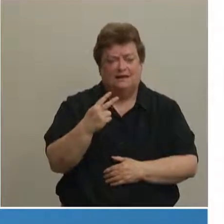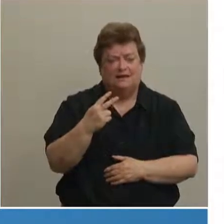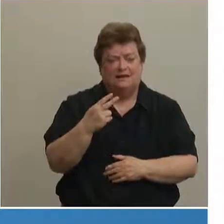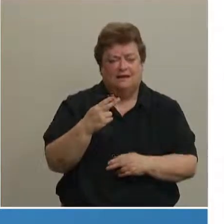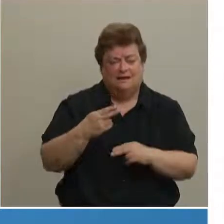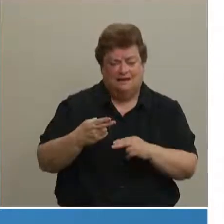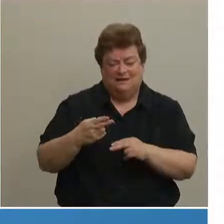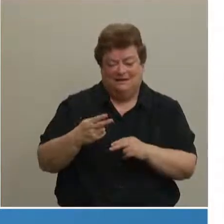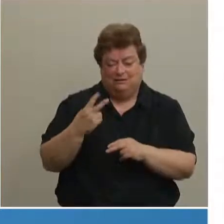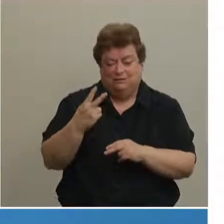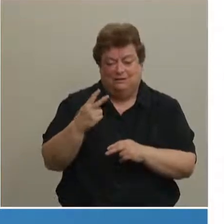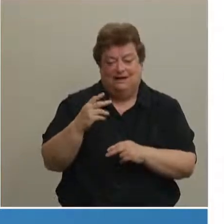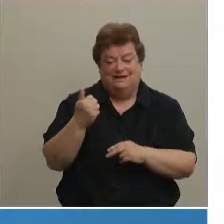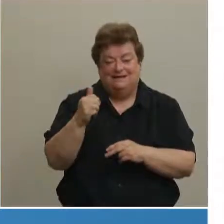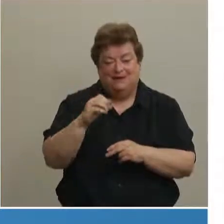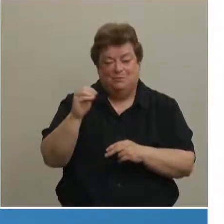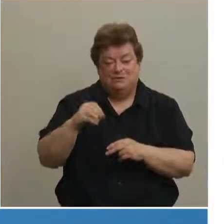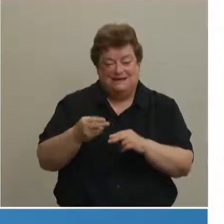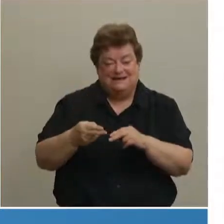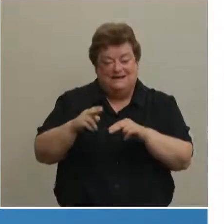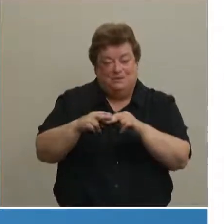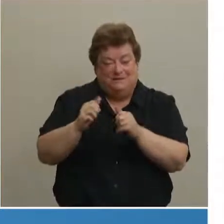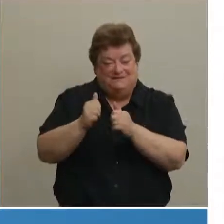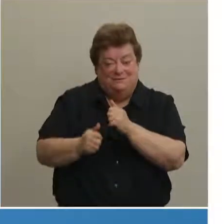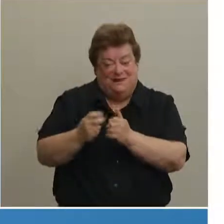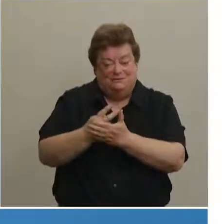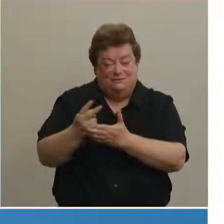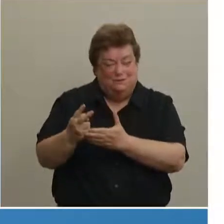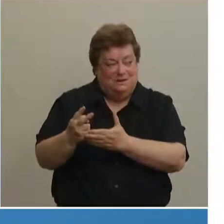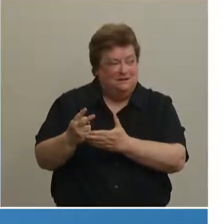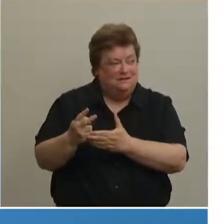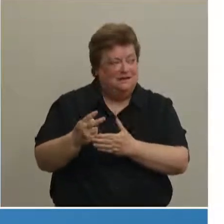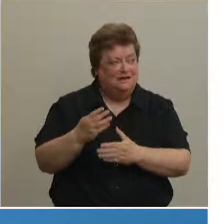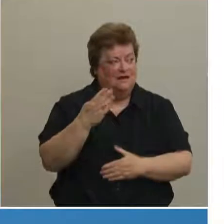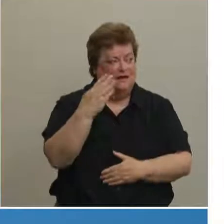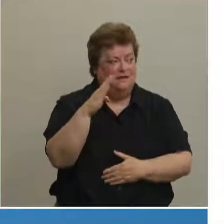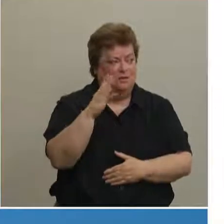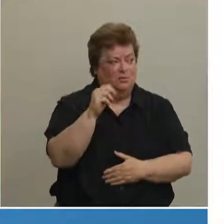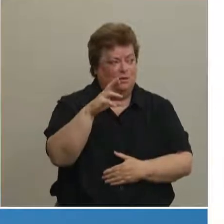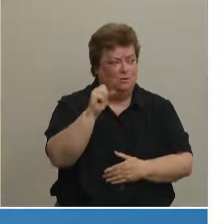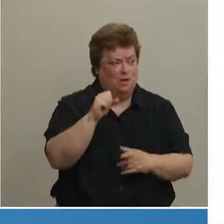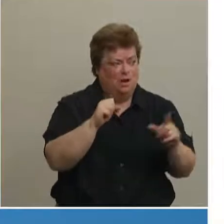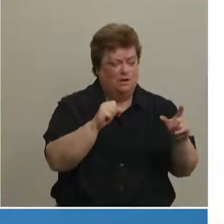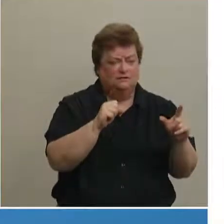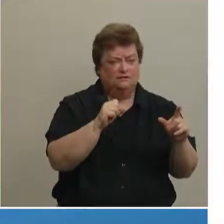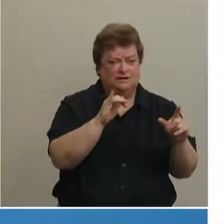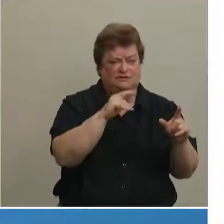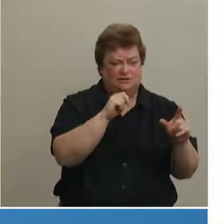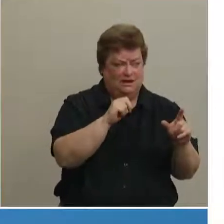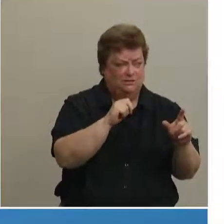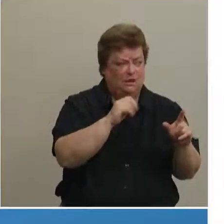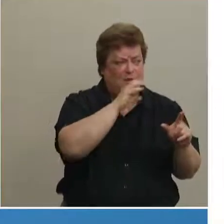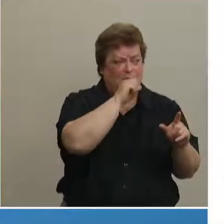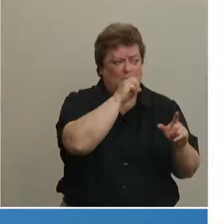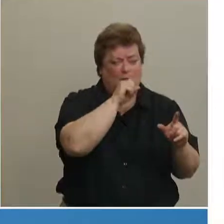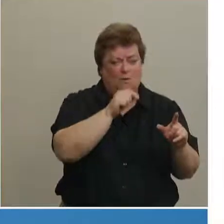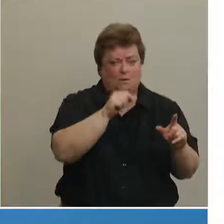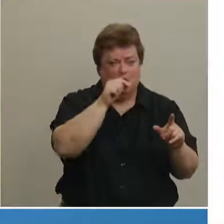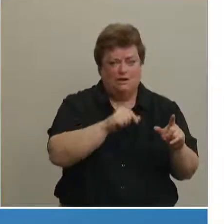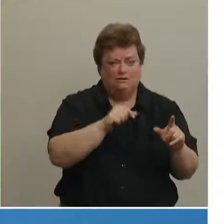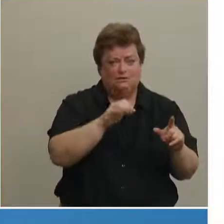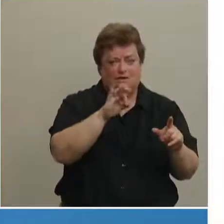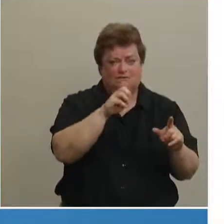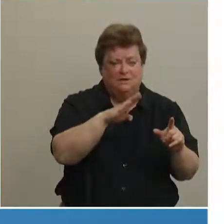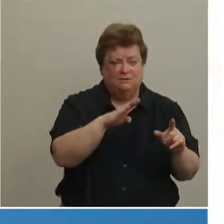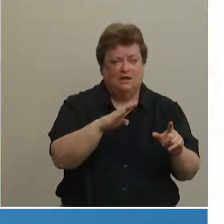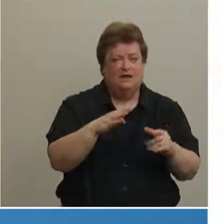in last 2 weeks. As you can see from the chart, the blue bar represents January, the orange represents February, and the